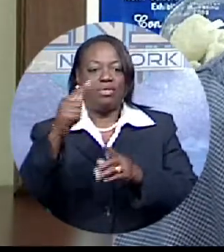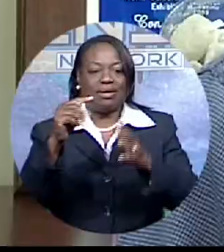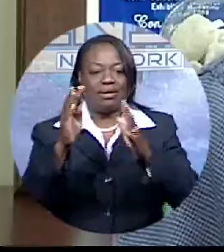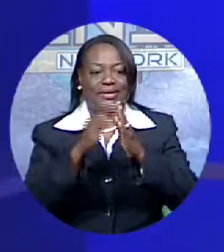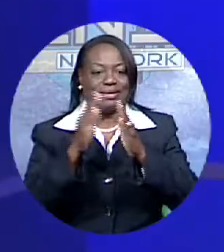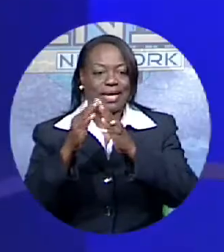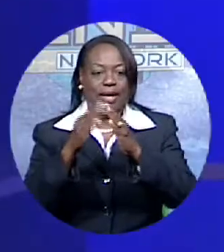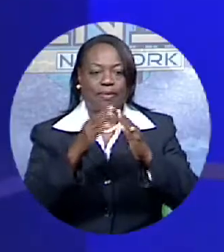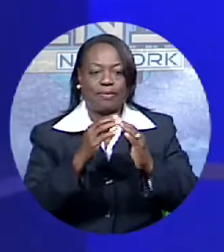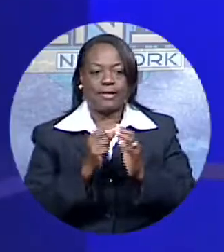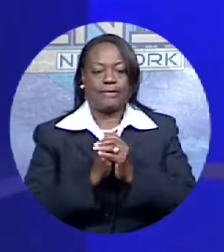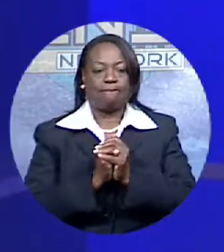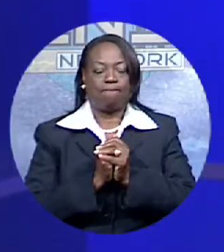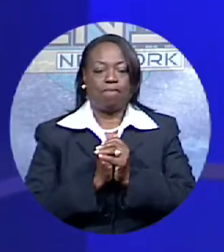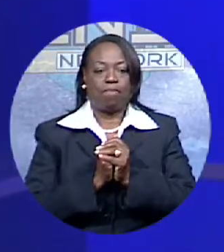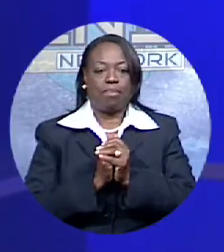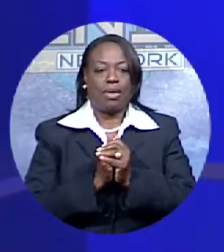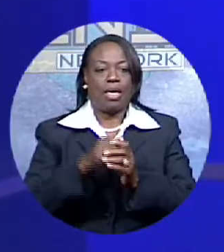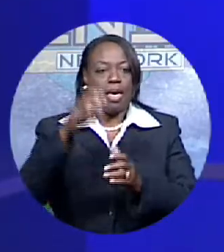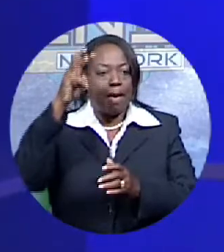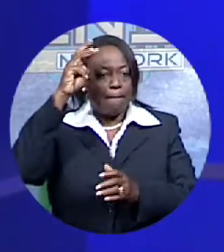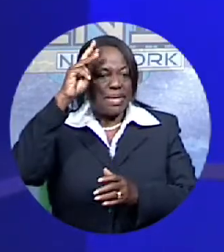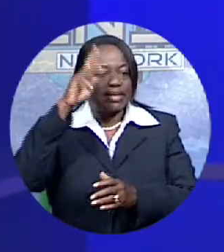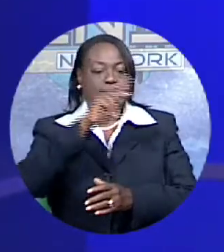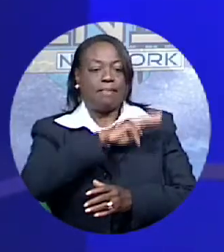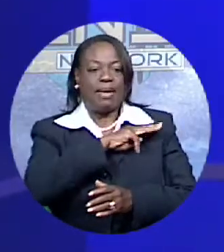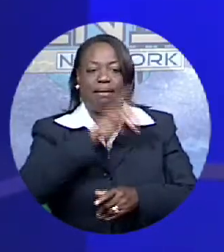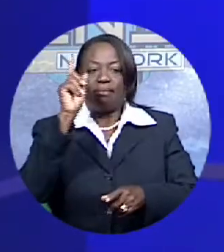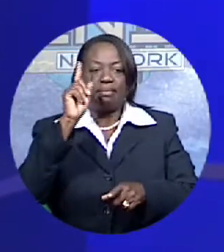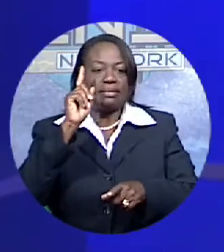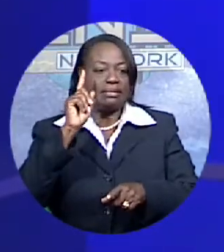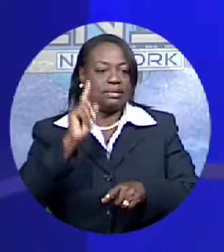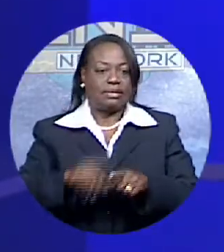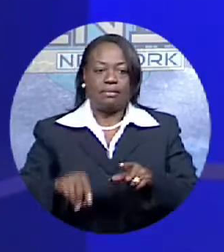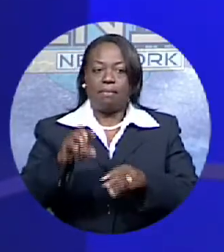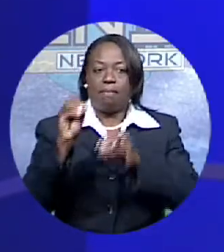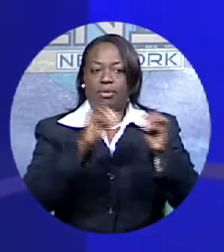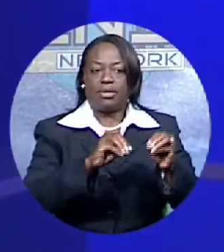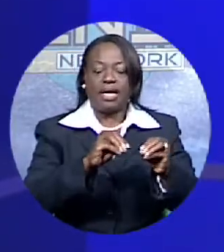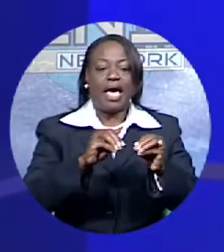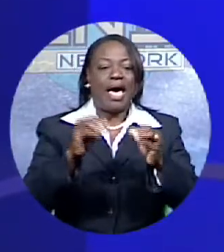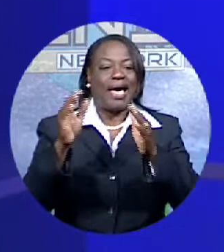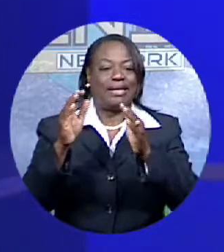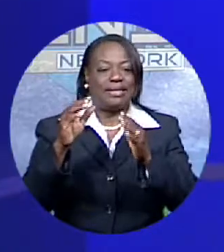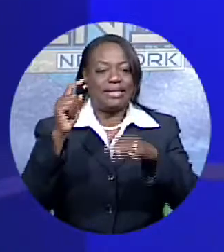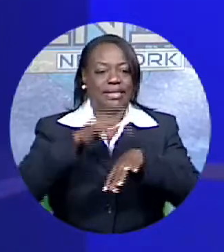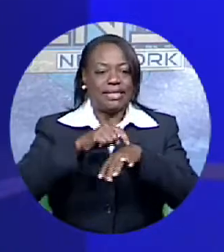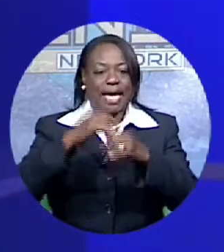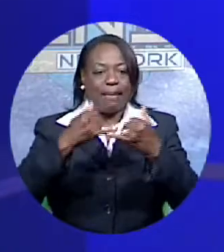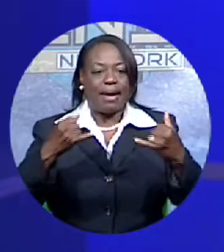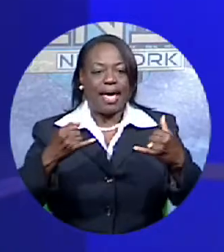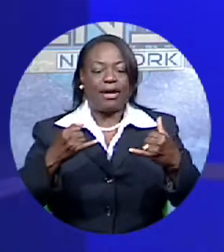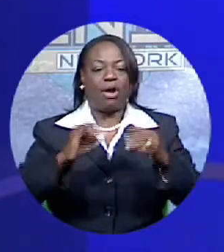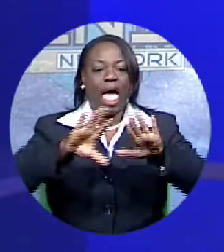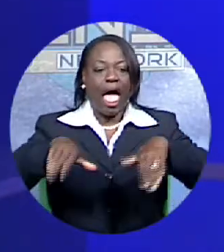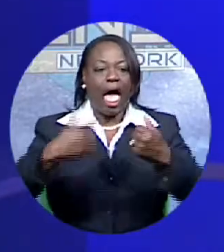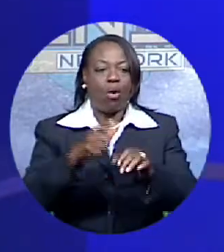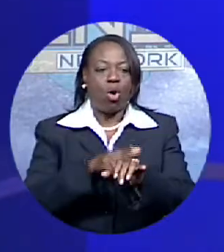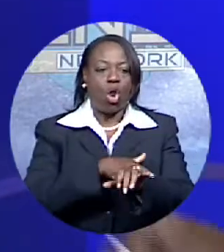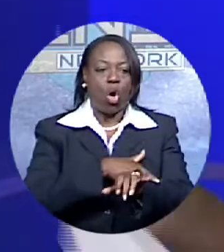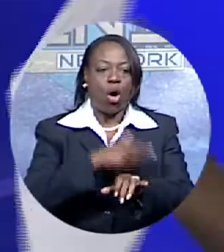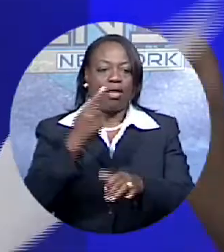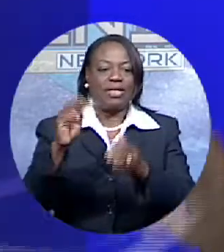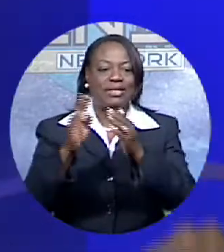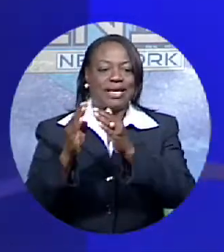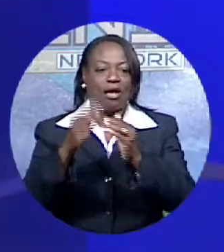towns. Mr. Miller, however, could not put a timeline on how soon shanty towns will be cleared, but he says consistent efforts